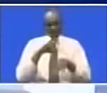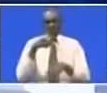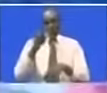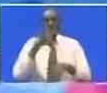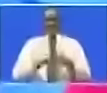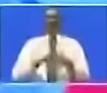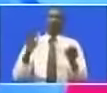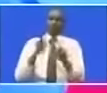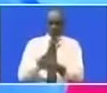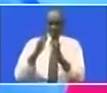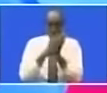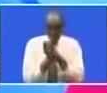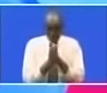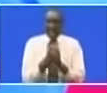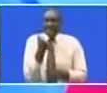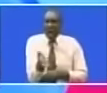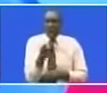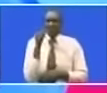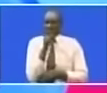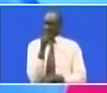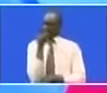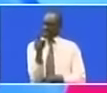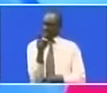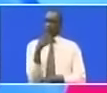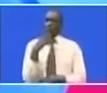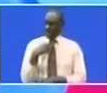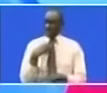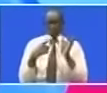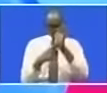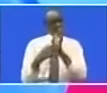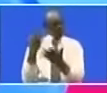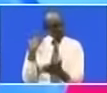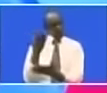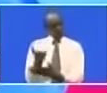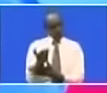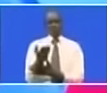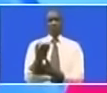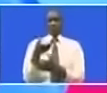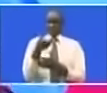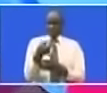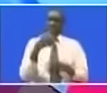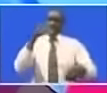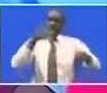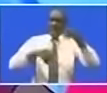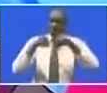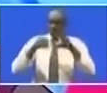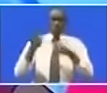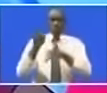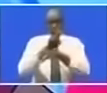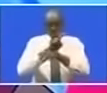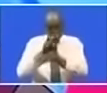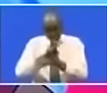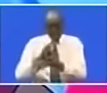Want to focus a little bit on Tanzania and on those numbers that we had shown you earlier from the Coalition of Election